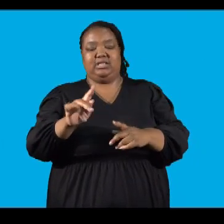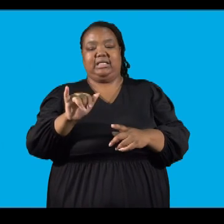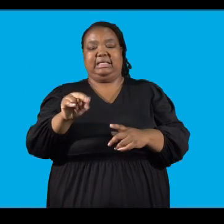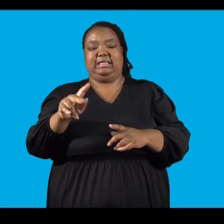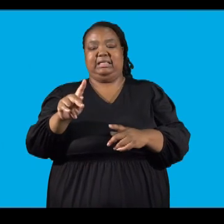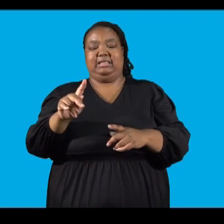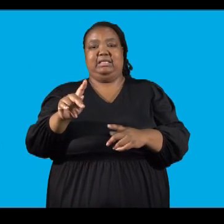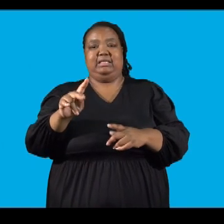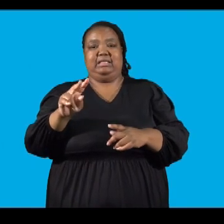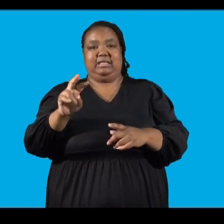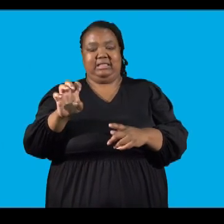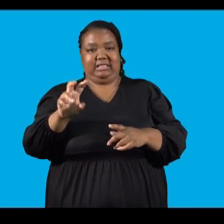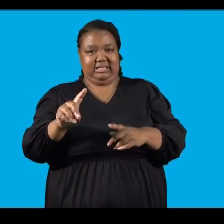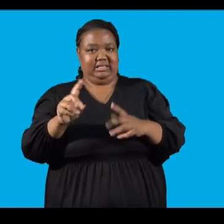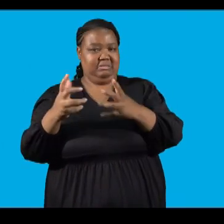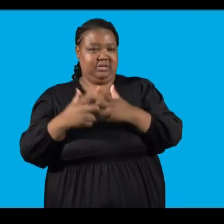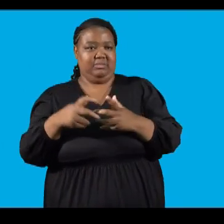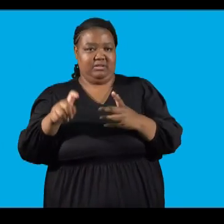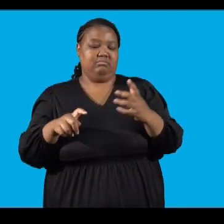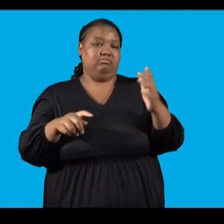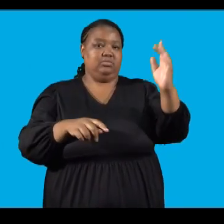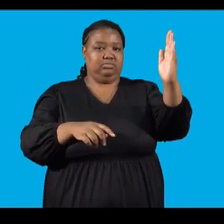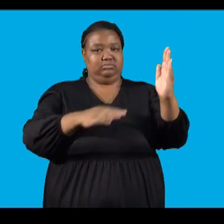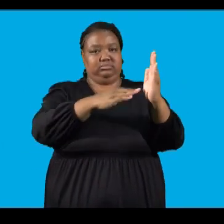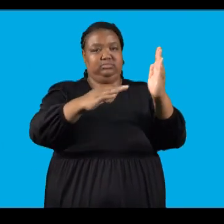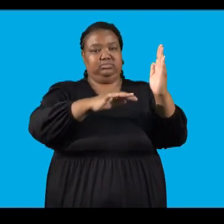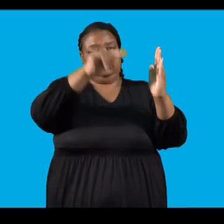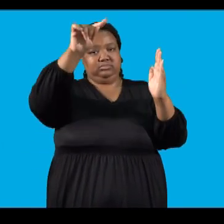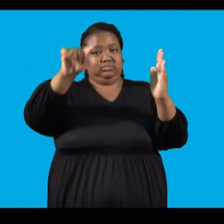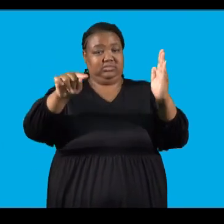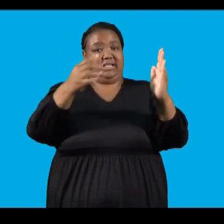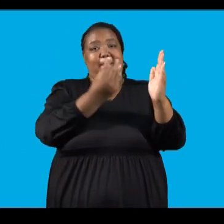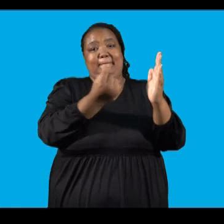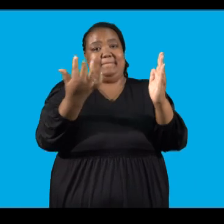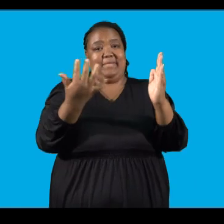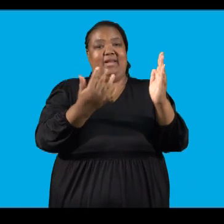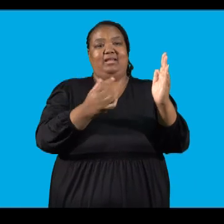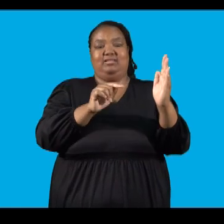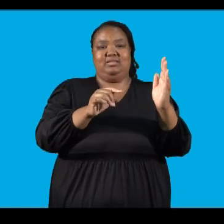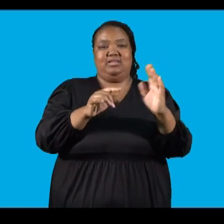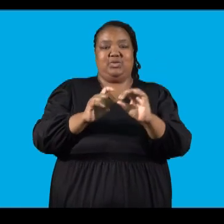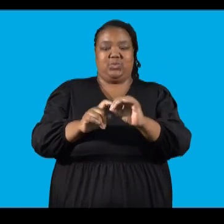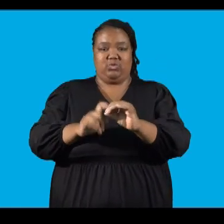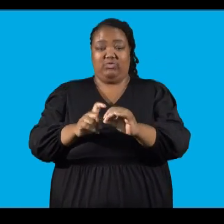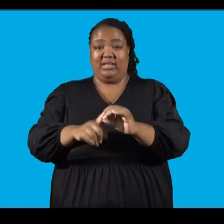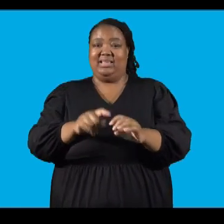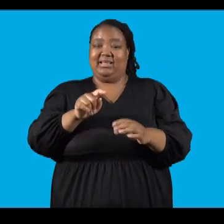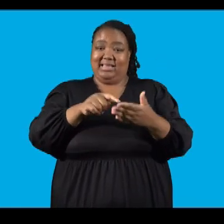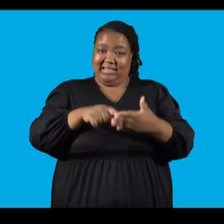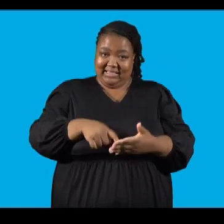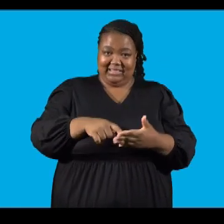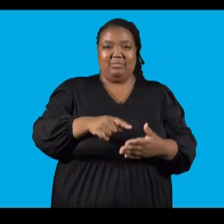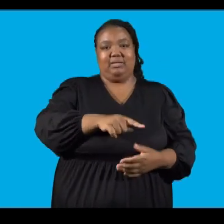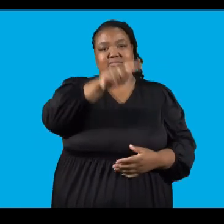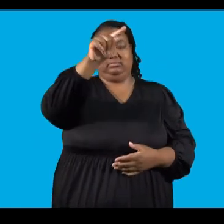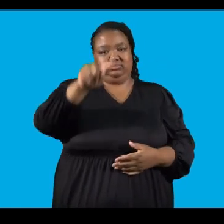So what you have to do, draw your axes and label them, price, quantity and price. Then because it's a demand curve